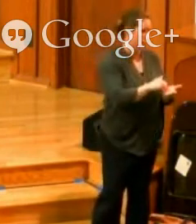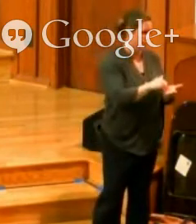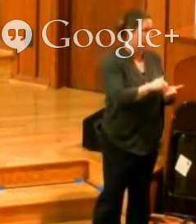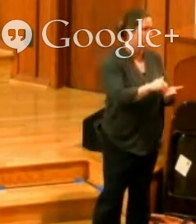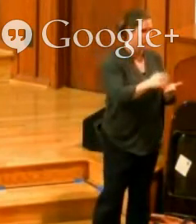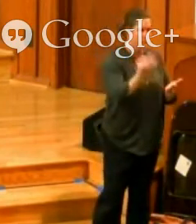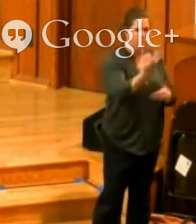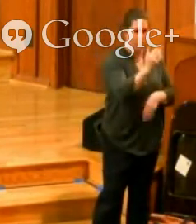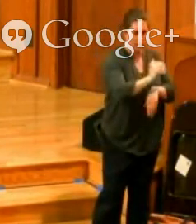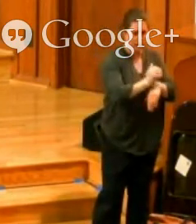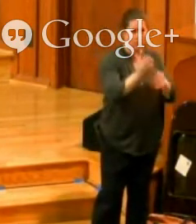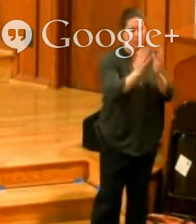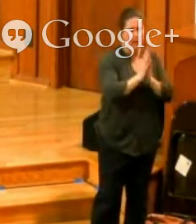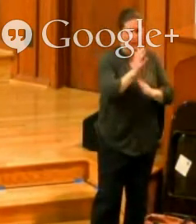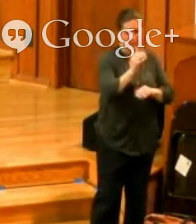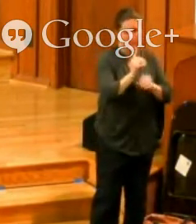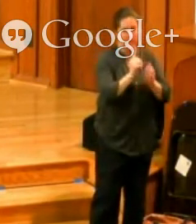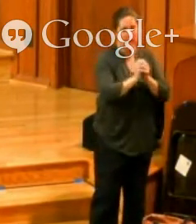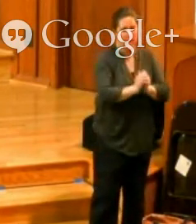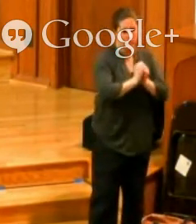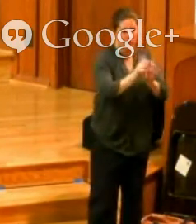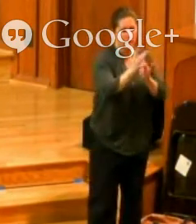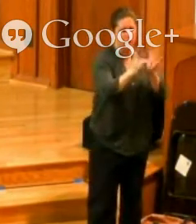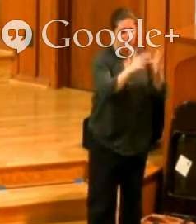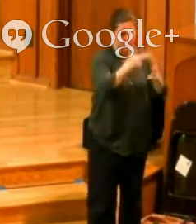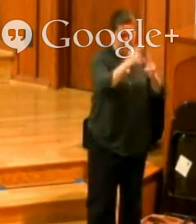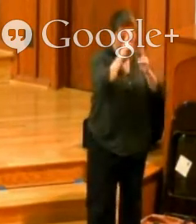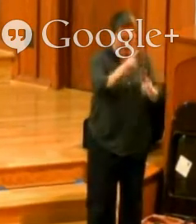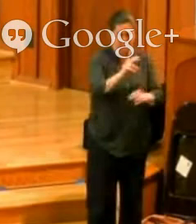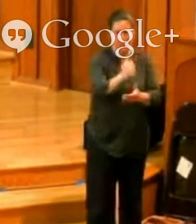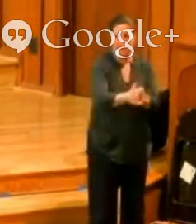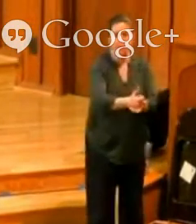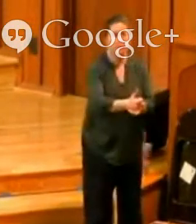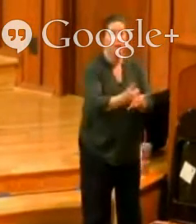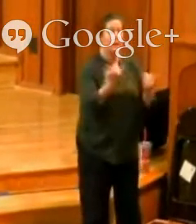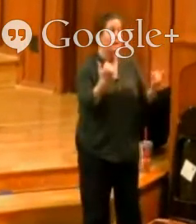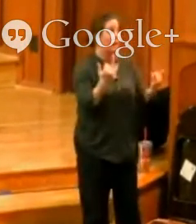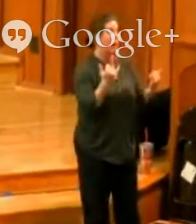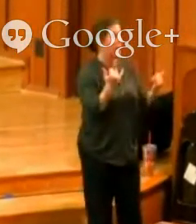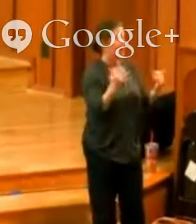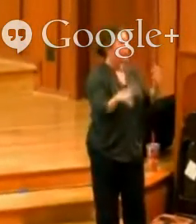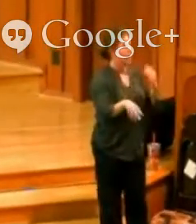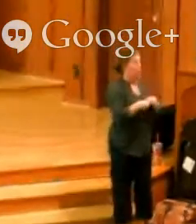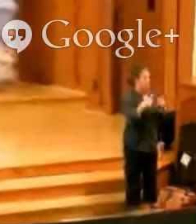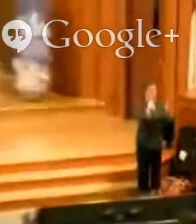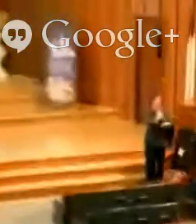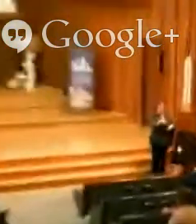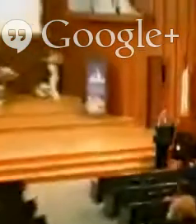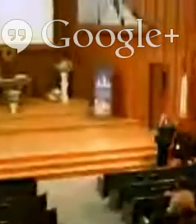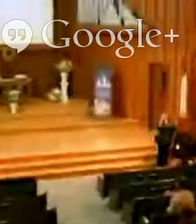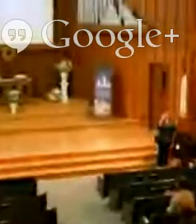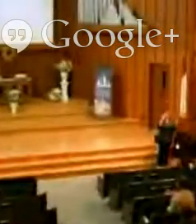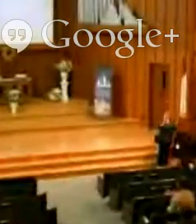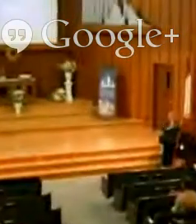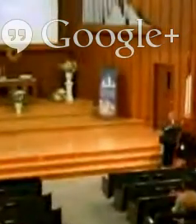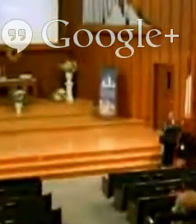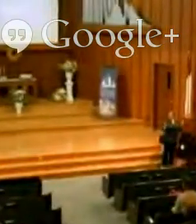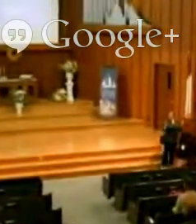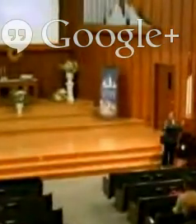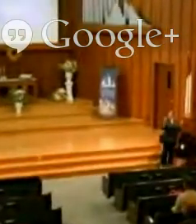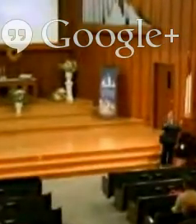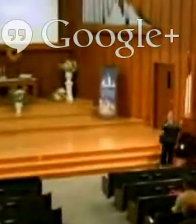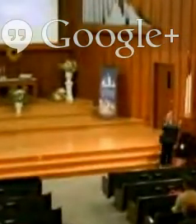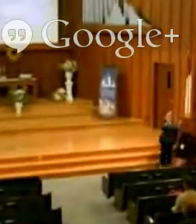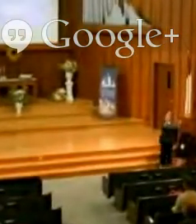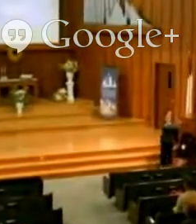night, for we ask and pray in Jesus' name. Amen. Now, on that, I just want to announce just one thing before you go. Friday,